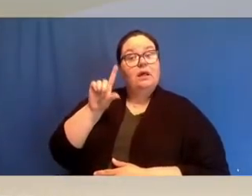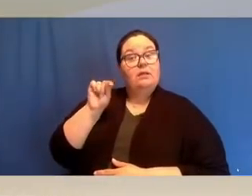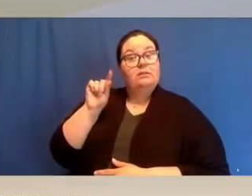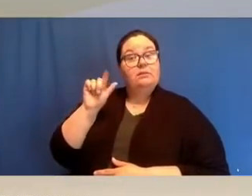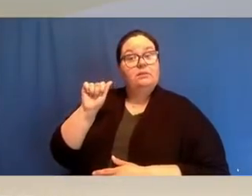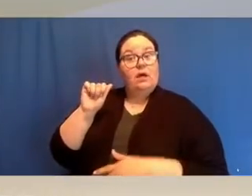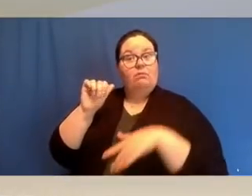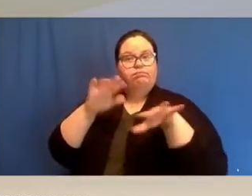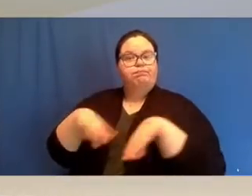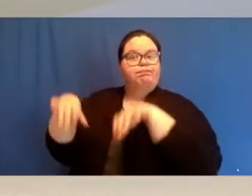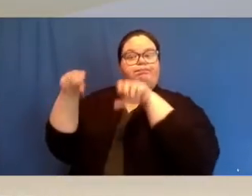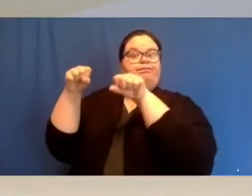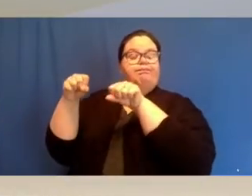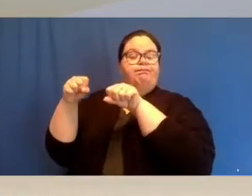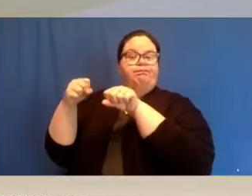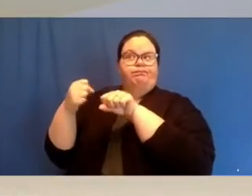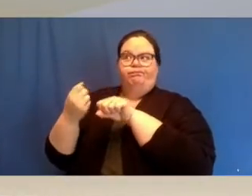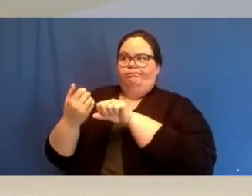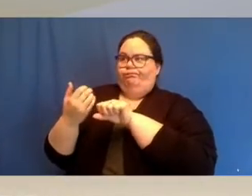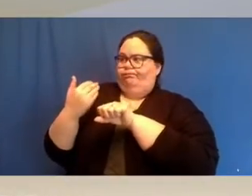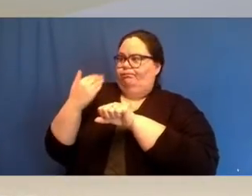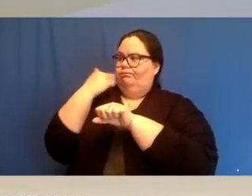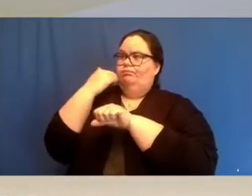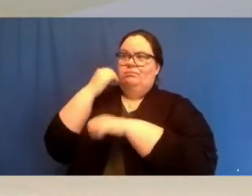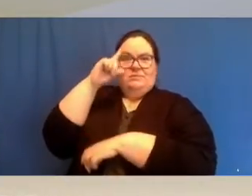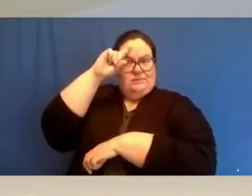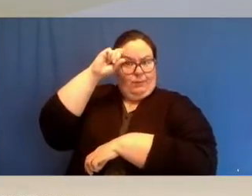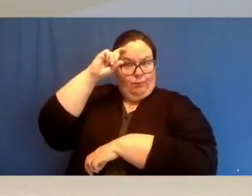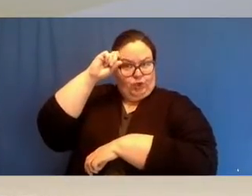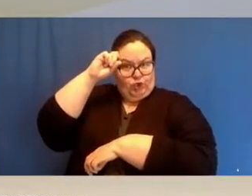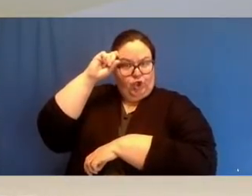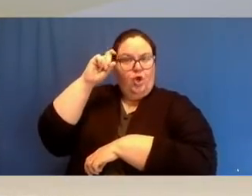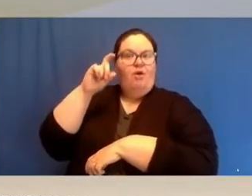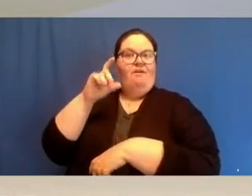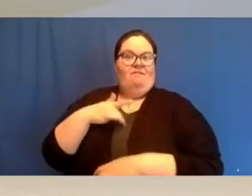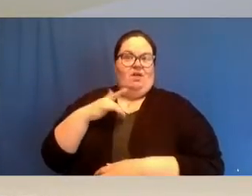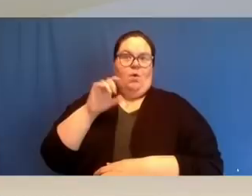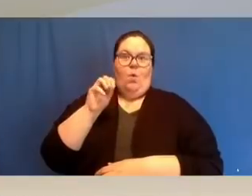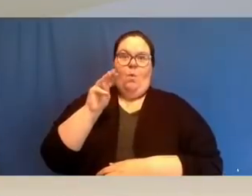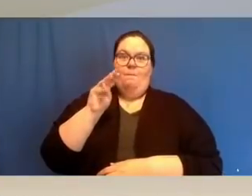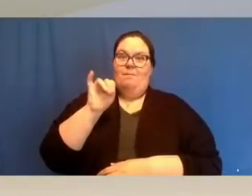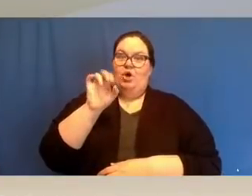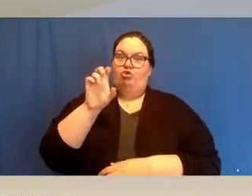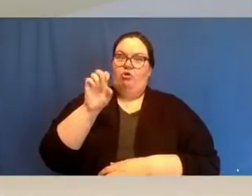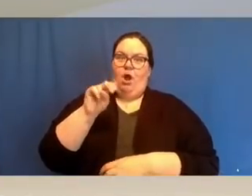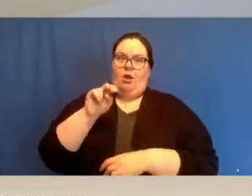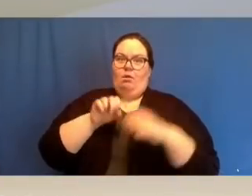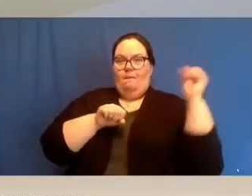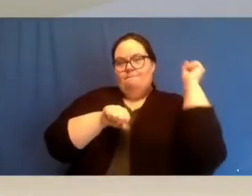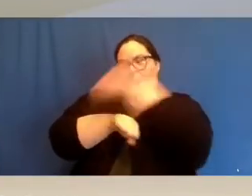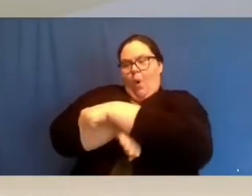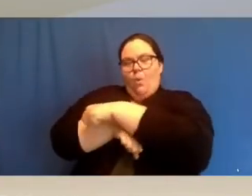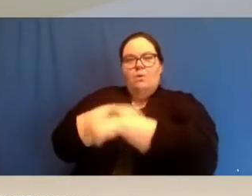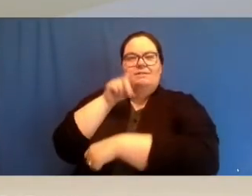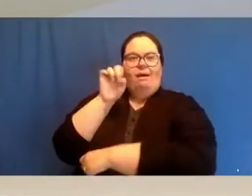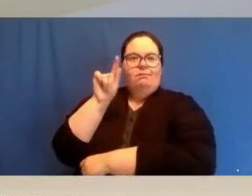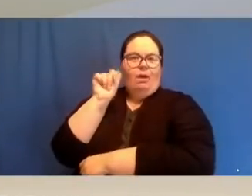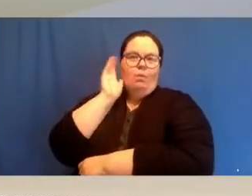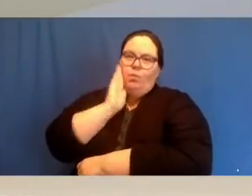variant beginning earlier in the summer, we fully expect Omicron will quickly overtake Delta in the coming